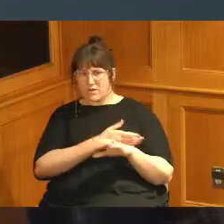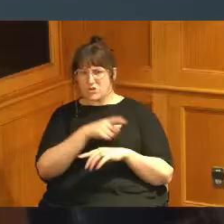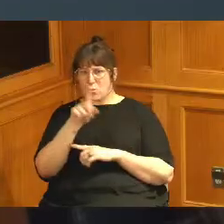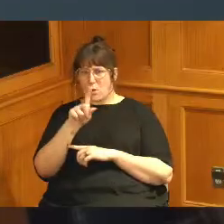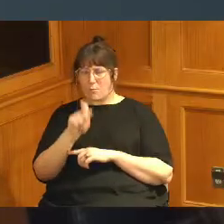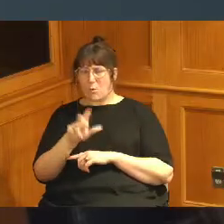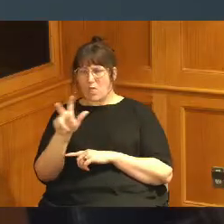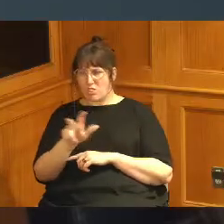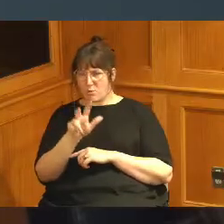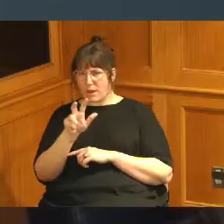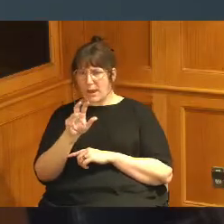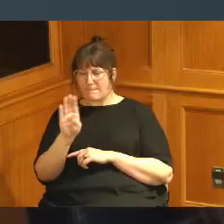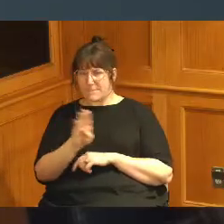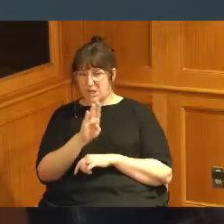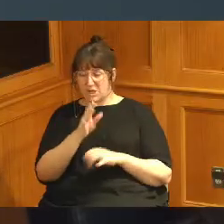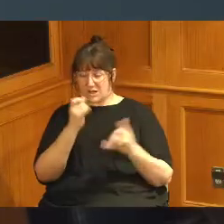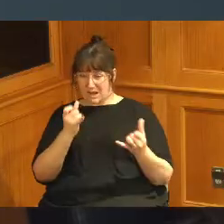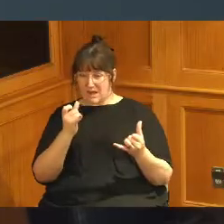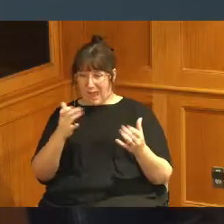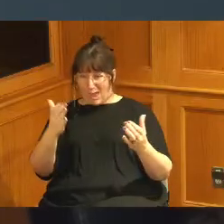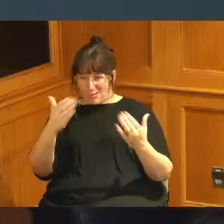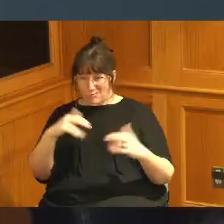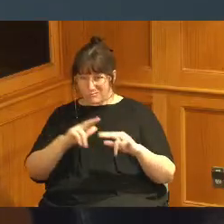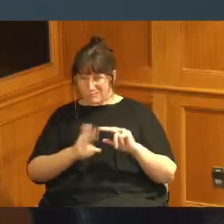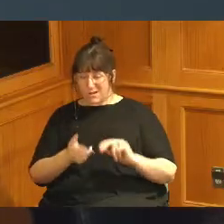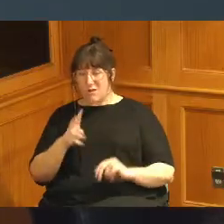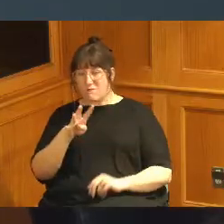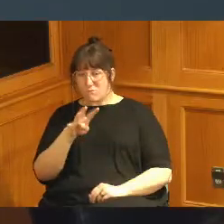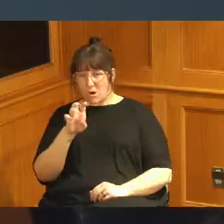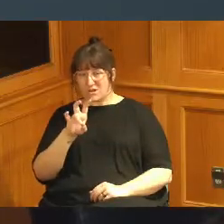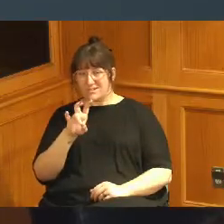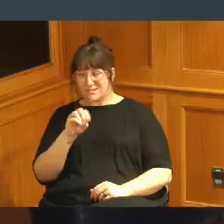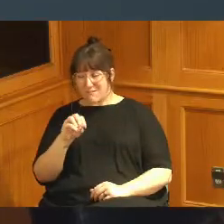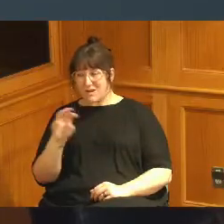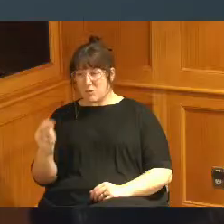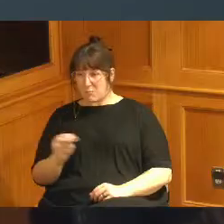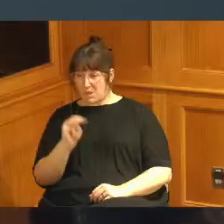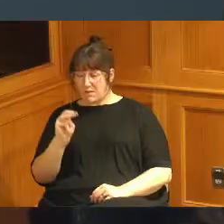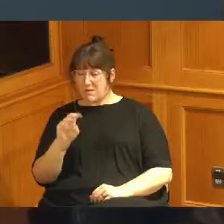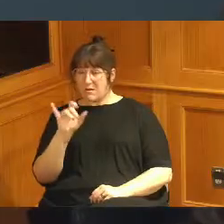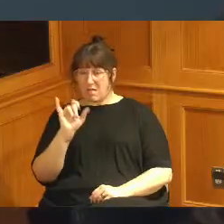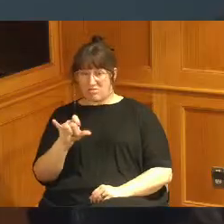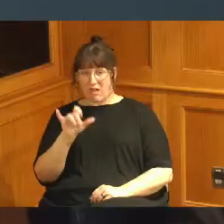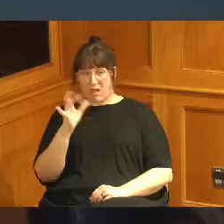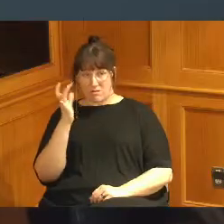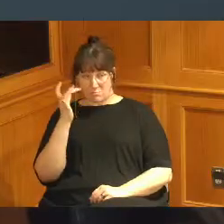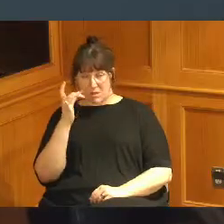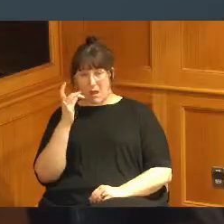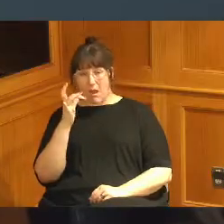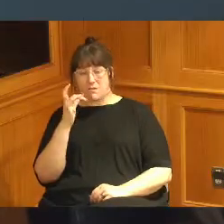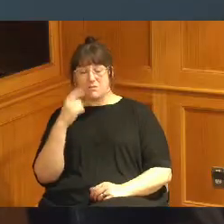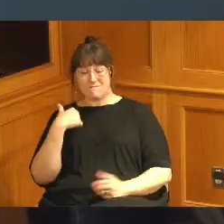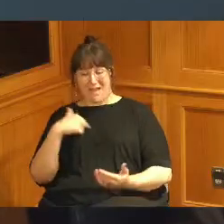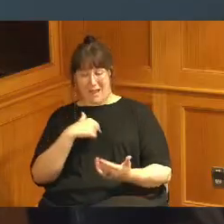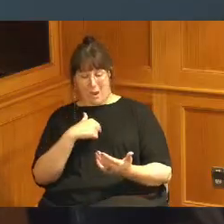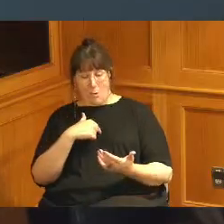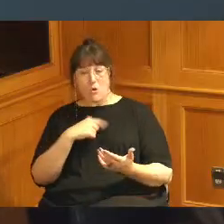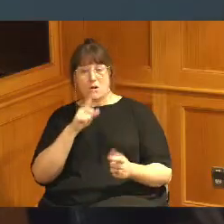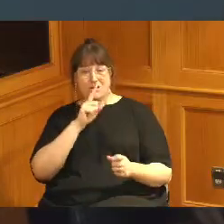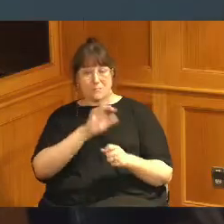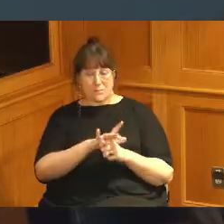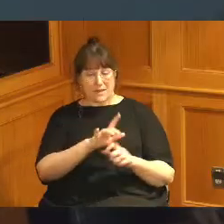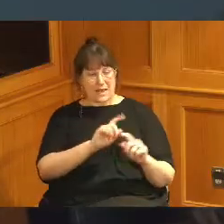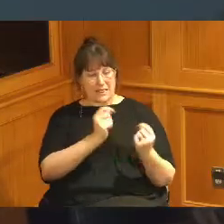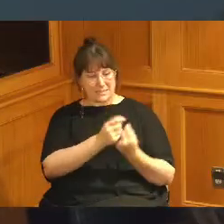$1.3 billion, and now it's only $470 million. That was because of our commitment. And also the team said there were